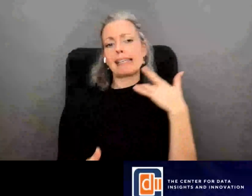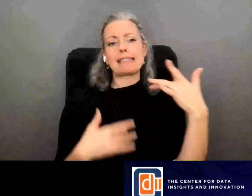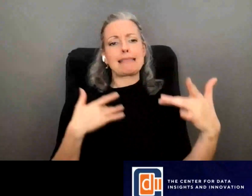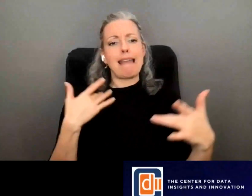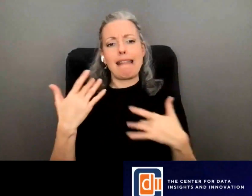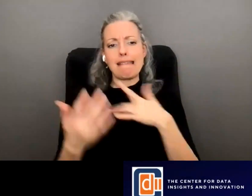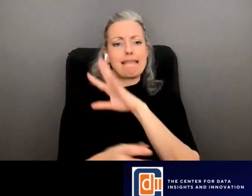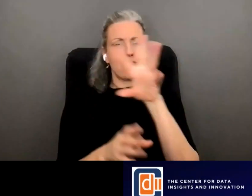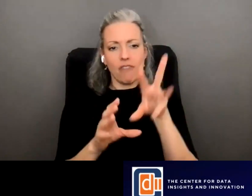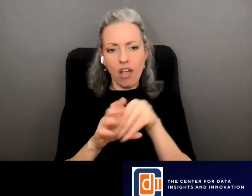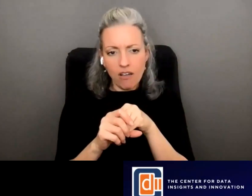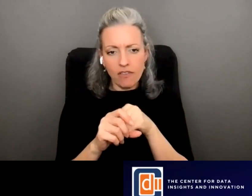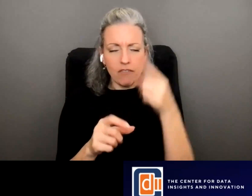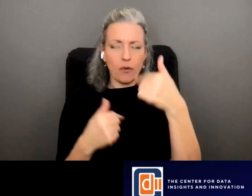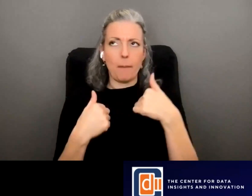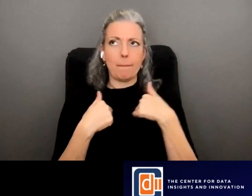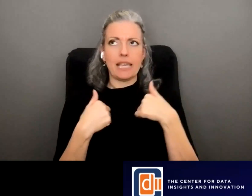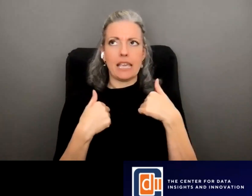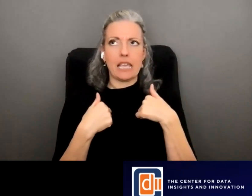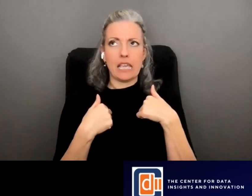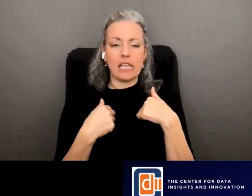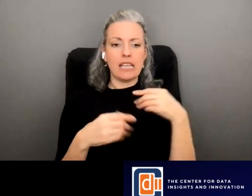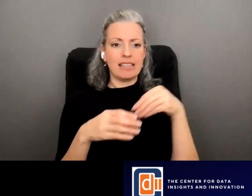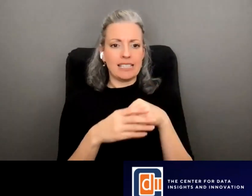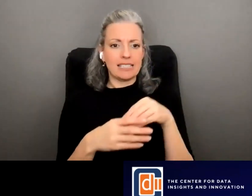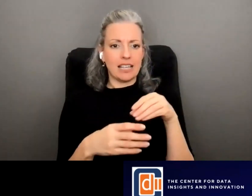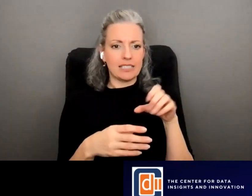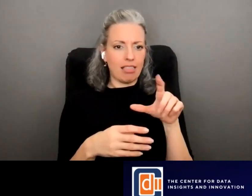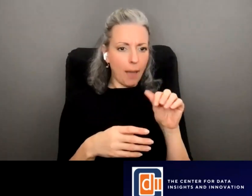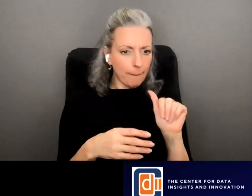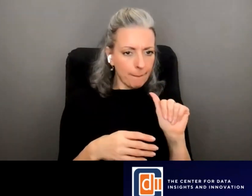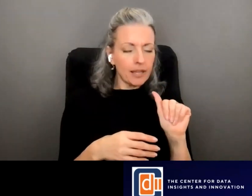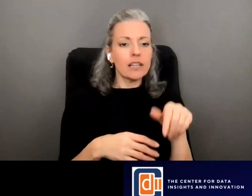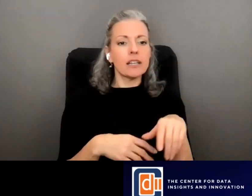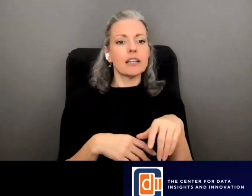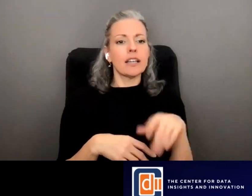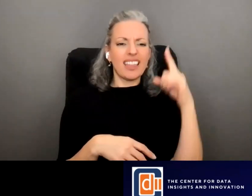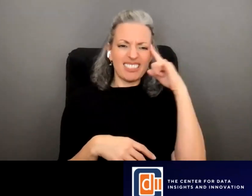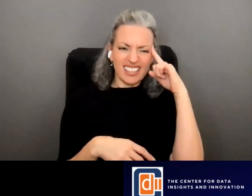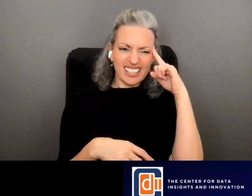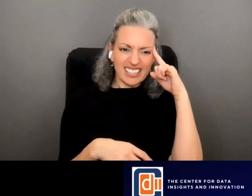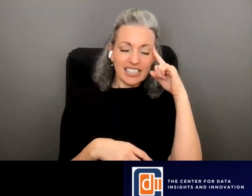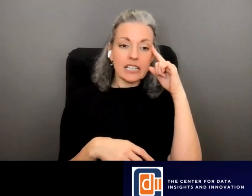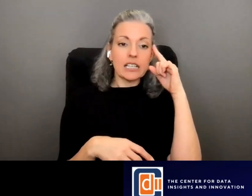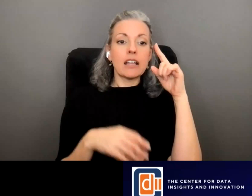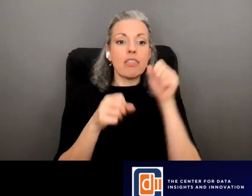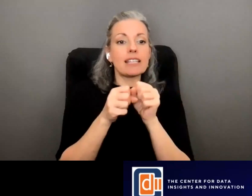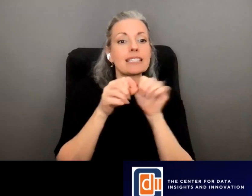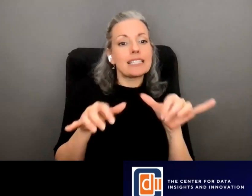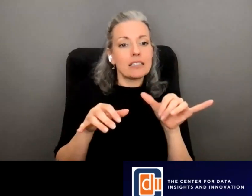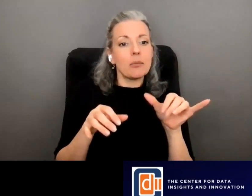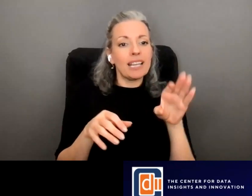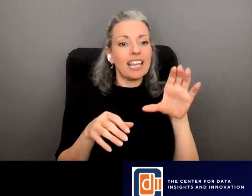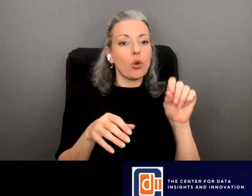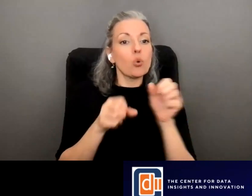piece. I think for me with the Insights Lab, there's the ecosystem part of it, but I think as part of that ecosystem, one of the